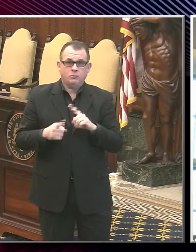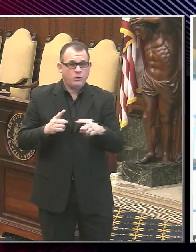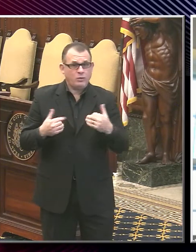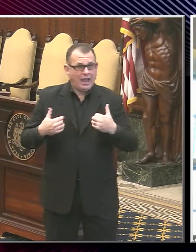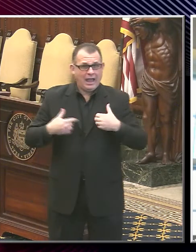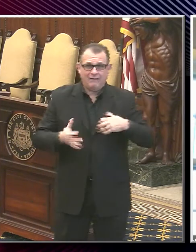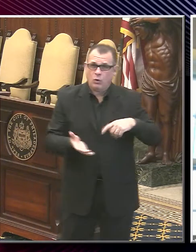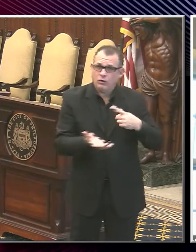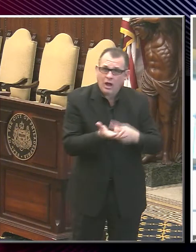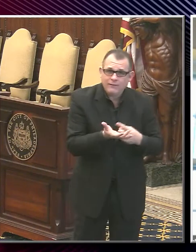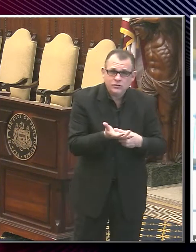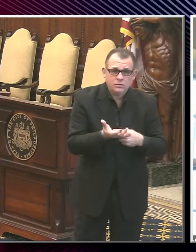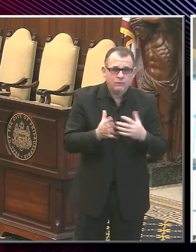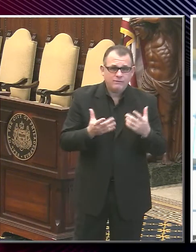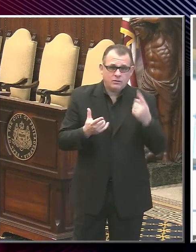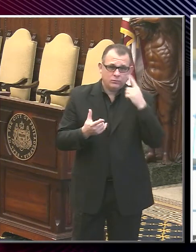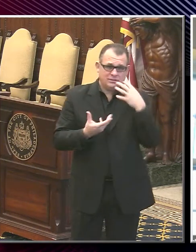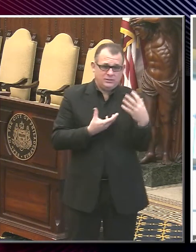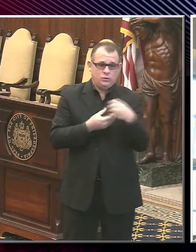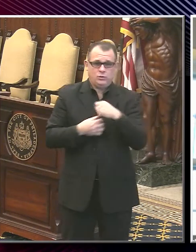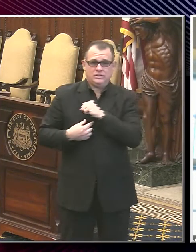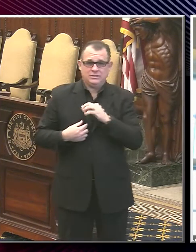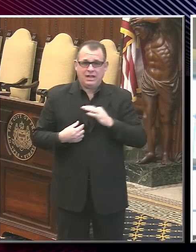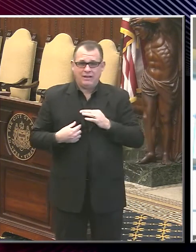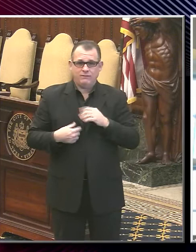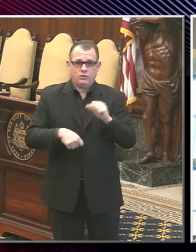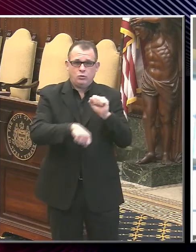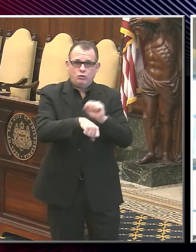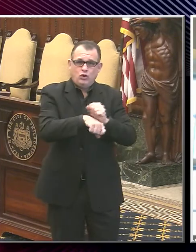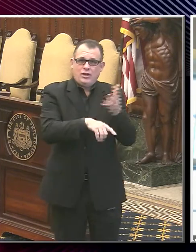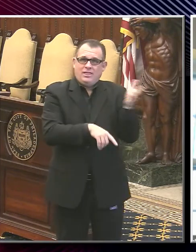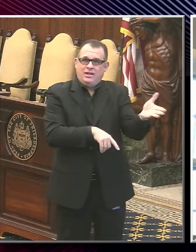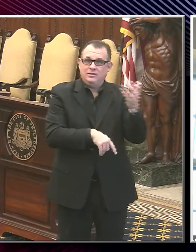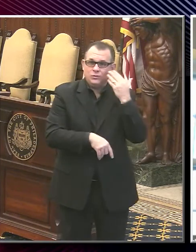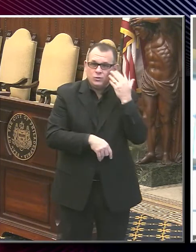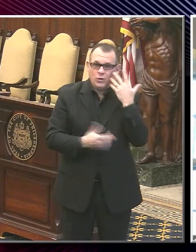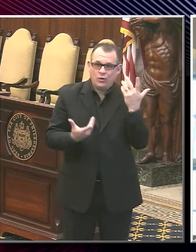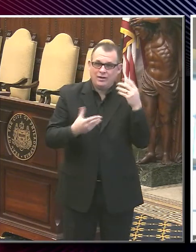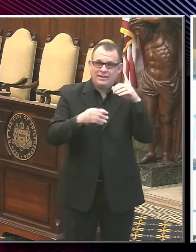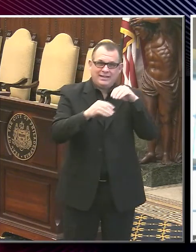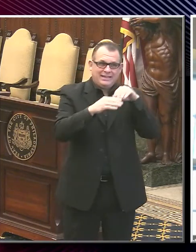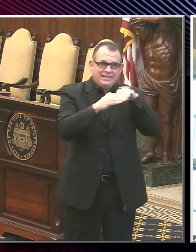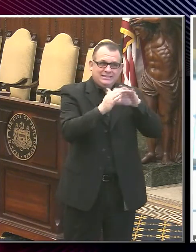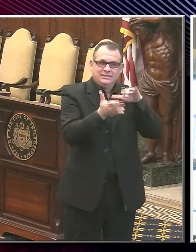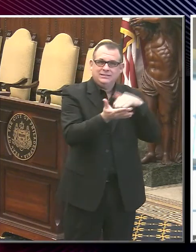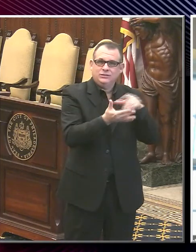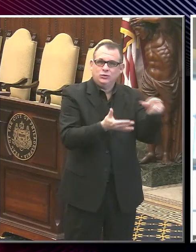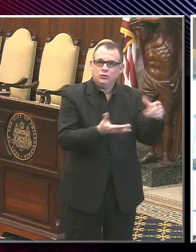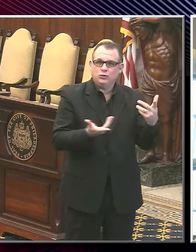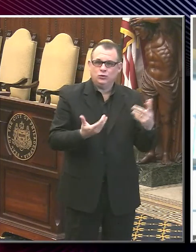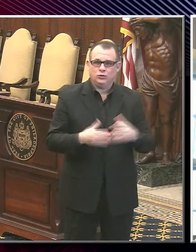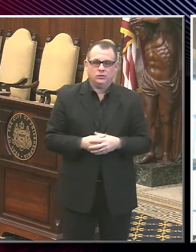had conversations that we need to include the staff who are working at those at